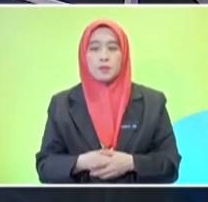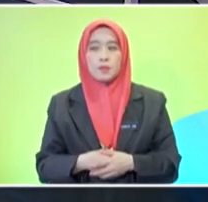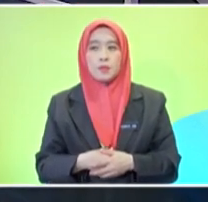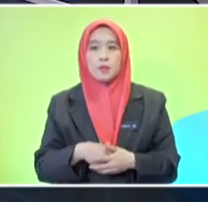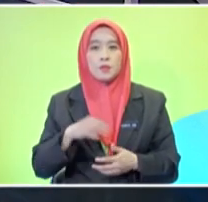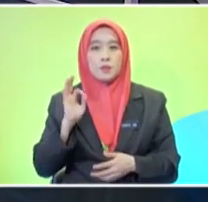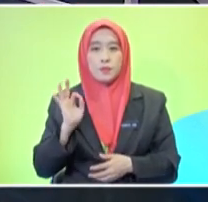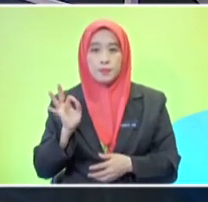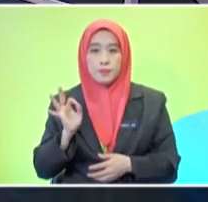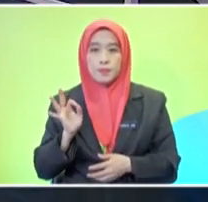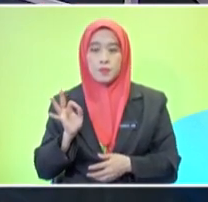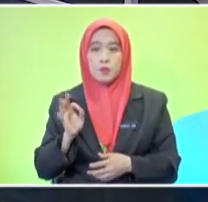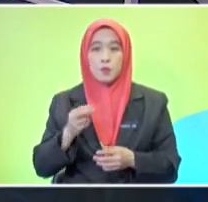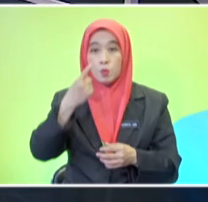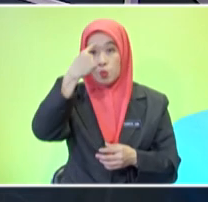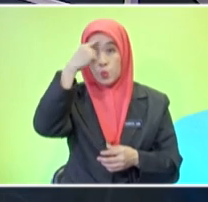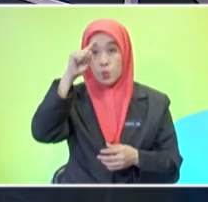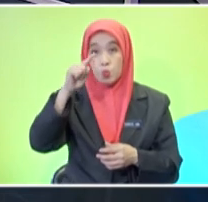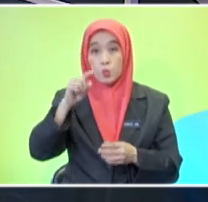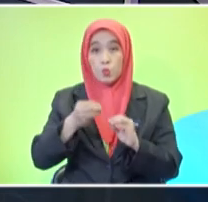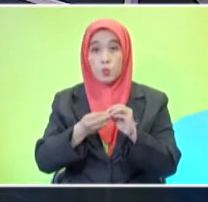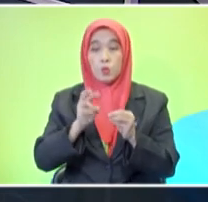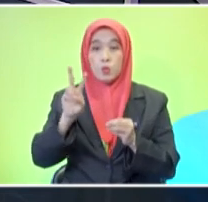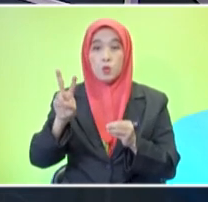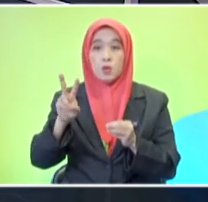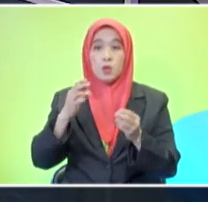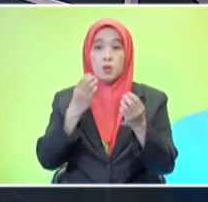Okay. So the second one is about competition for